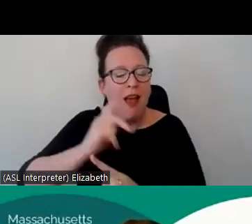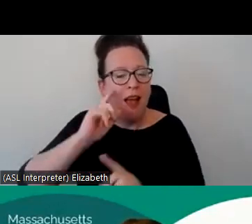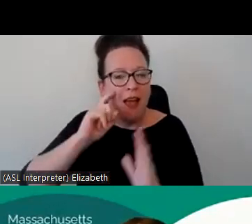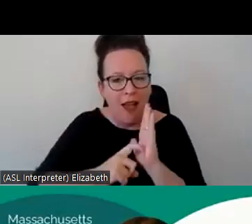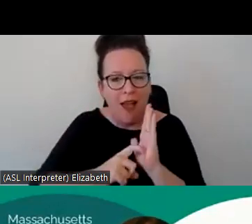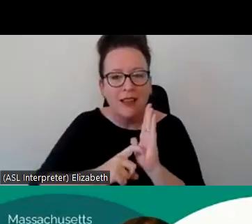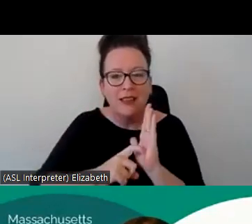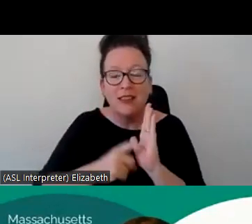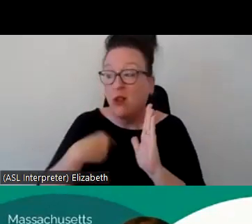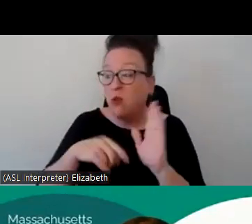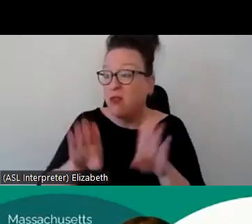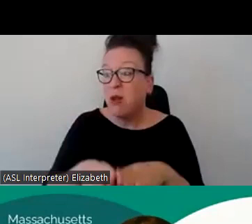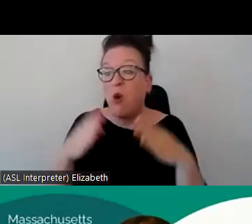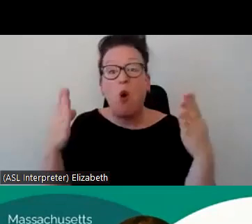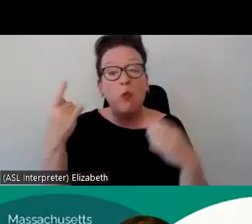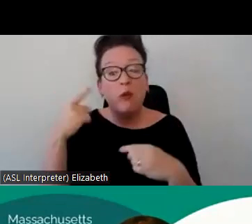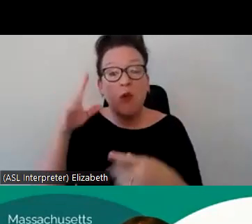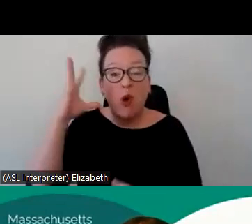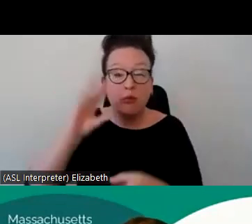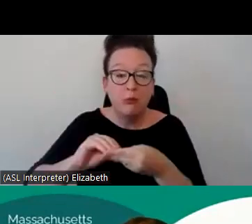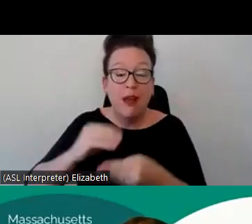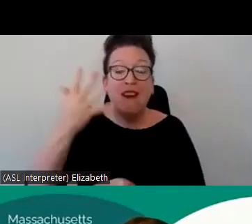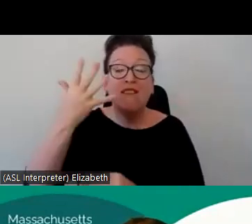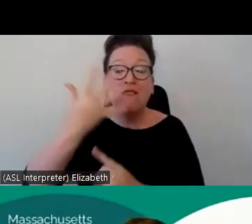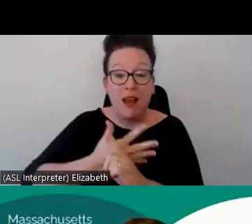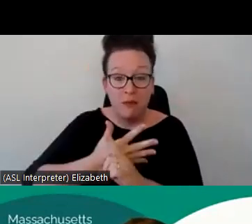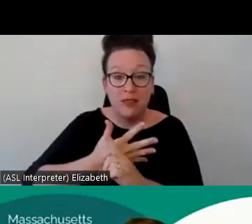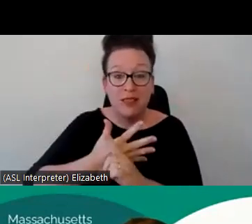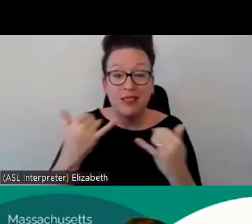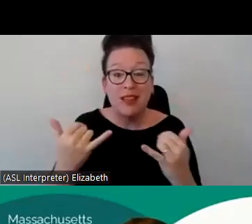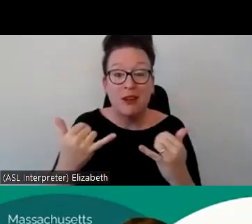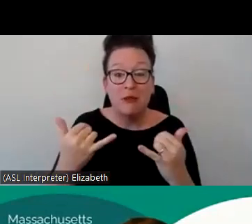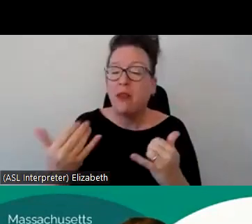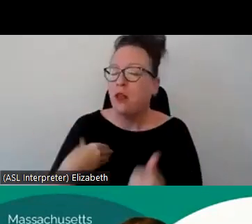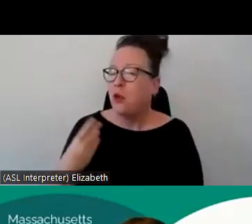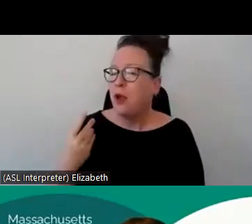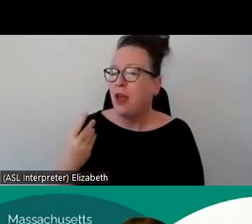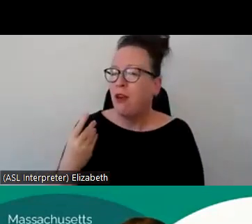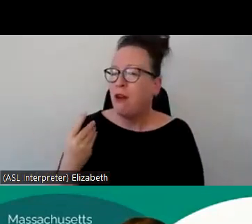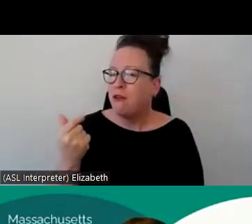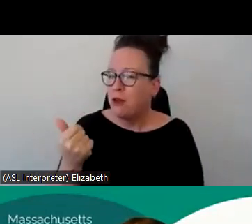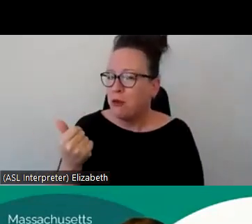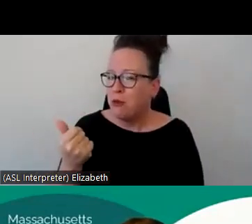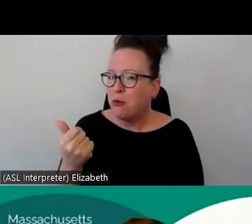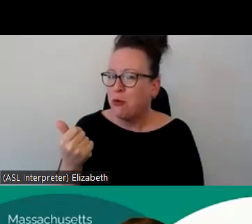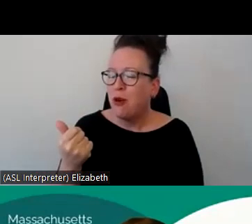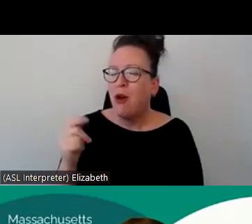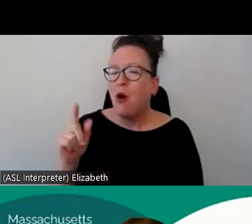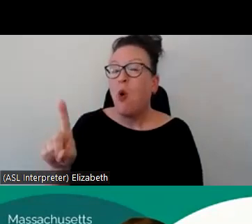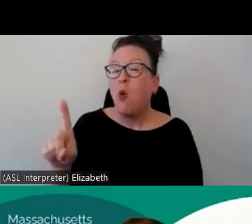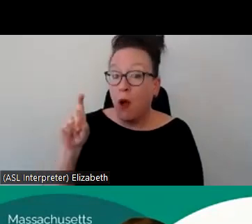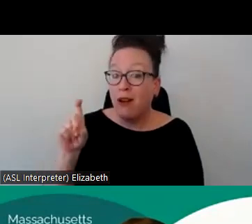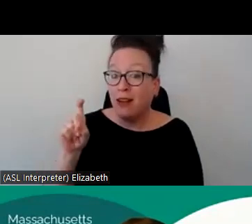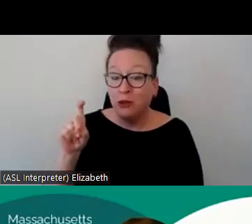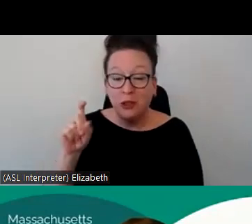We have been open for 5 months. And we have a couple hundred NextGeners in our program,